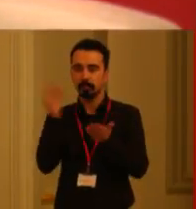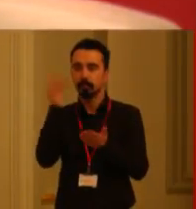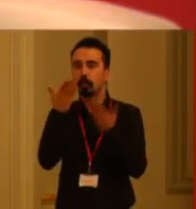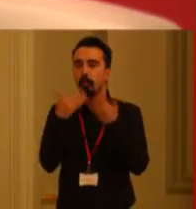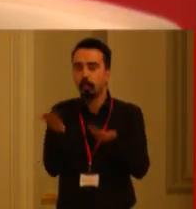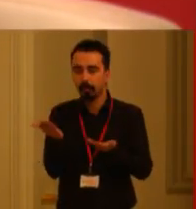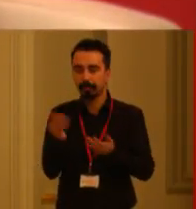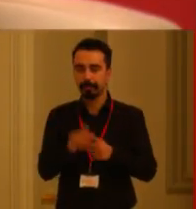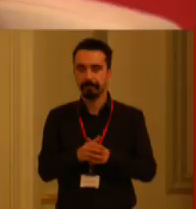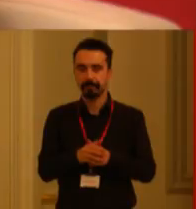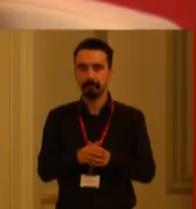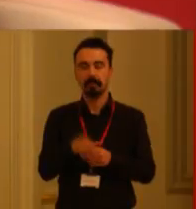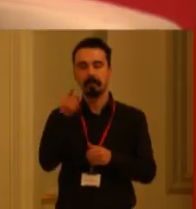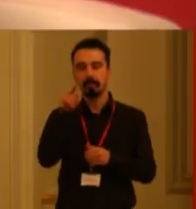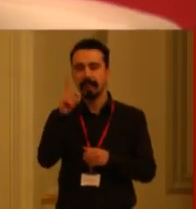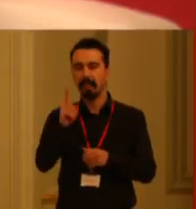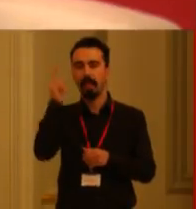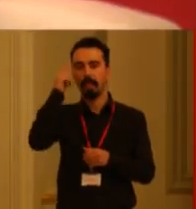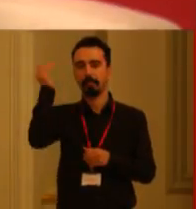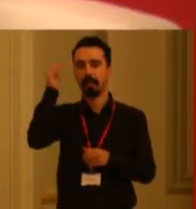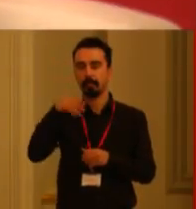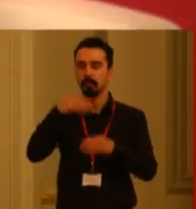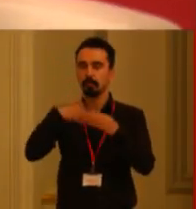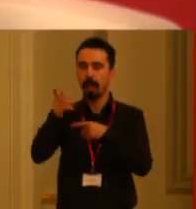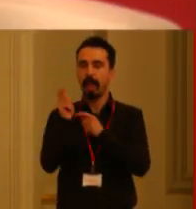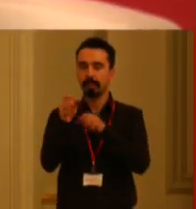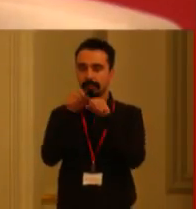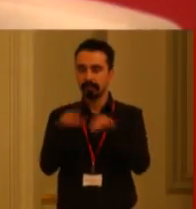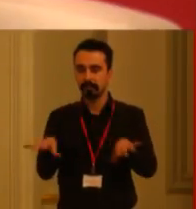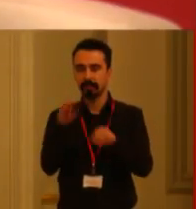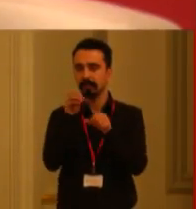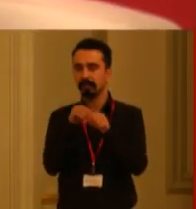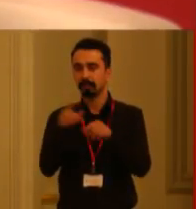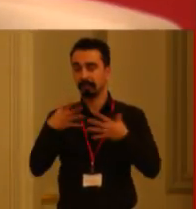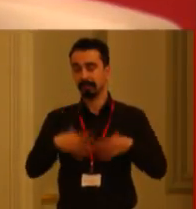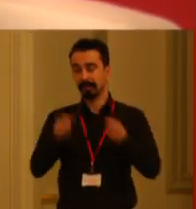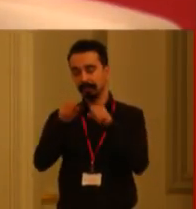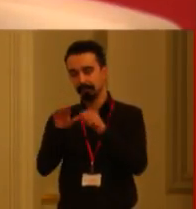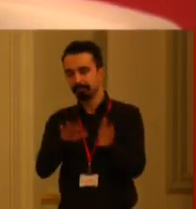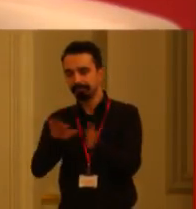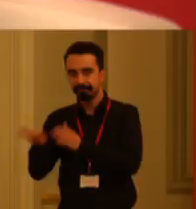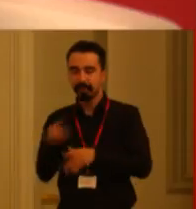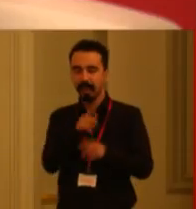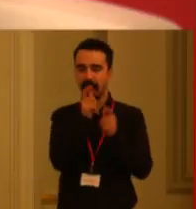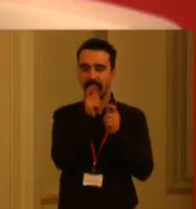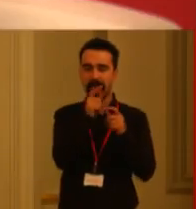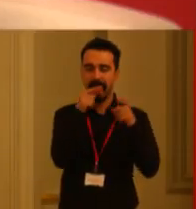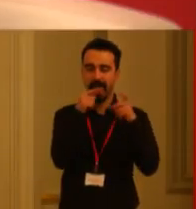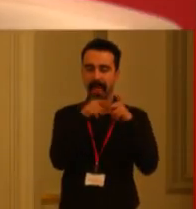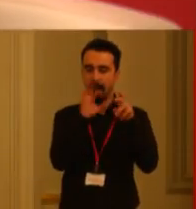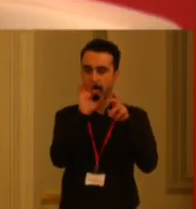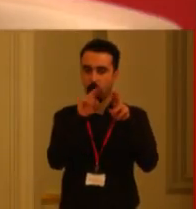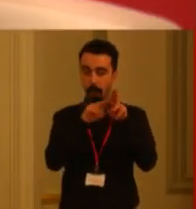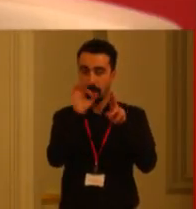It's impossible to get a brochure or an informative leaflet or anything. This was the first thing. In addition to the